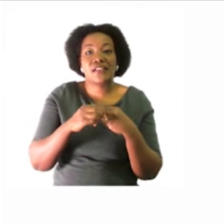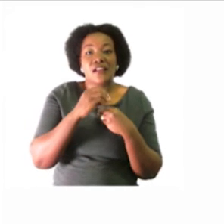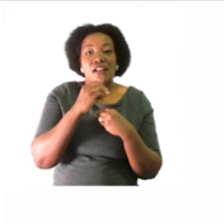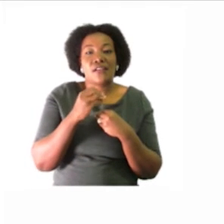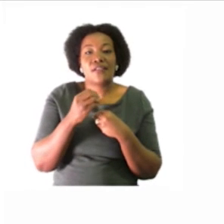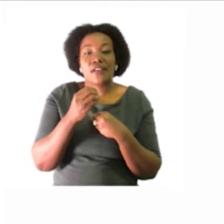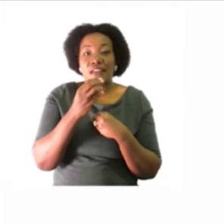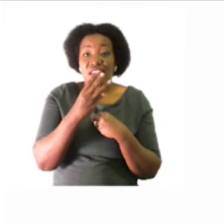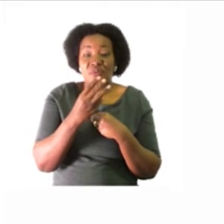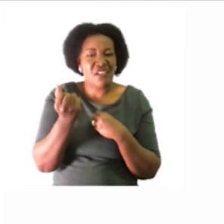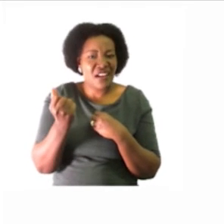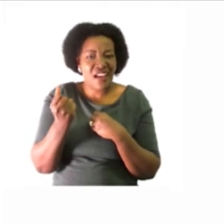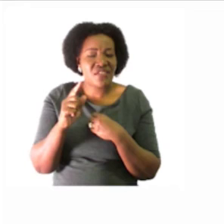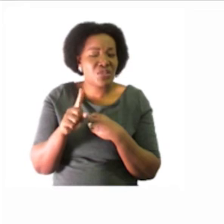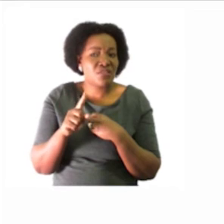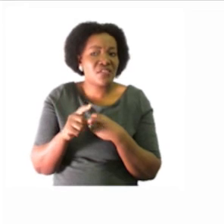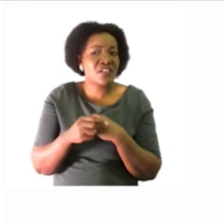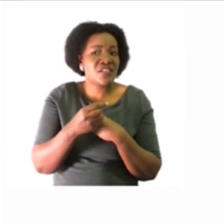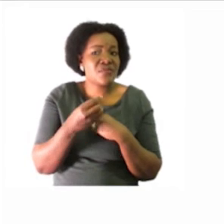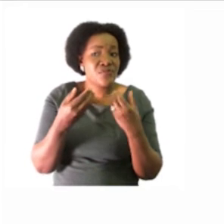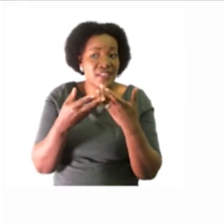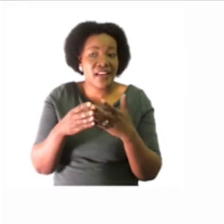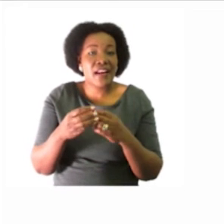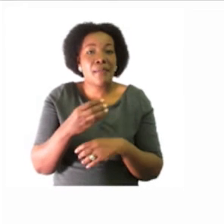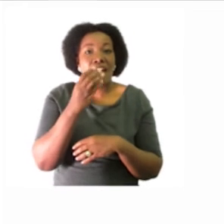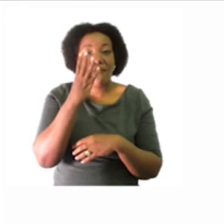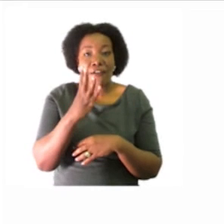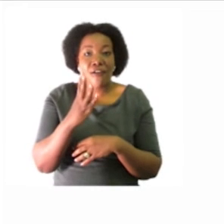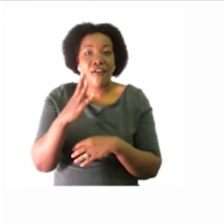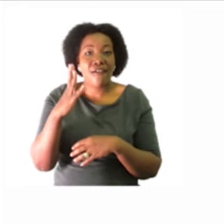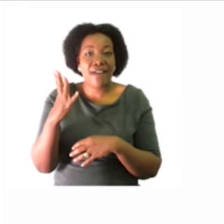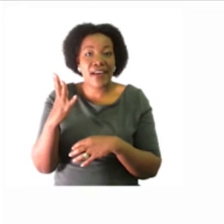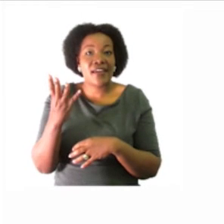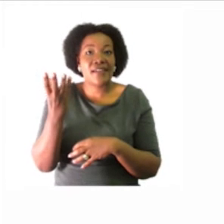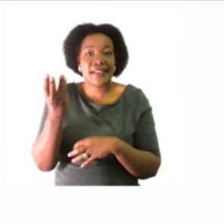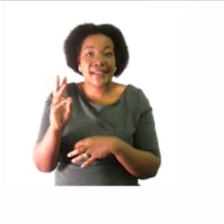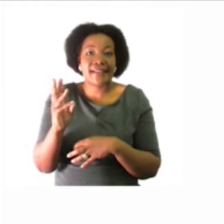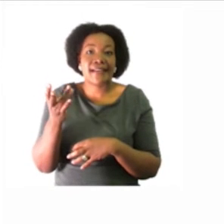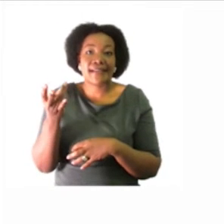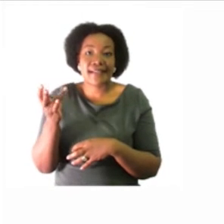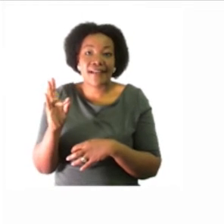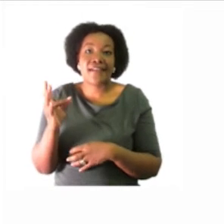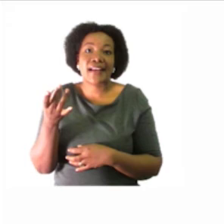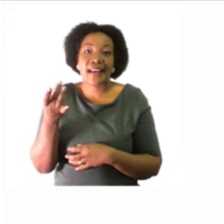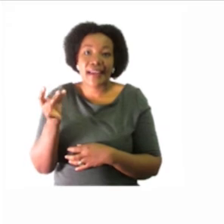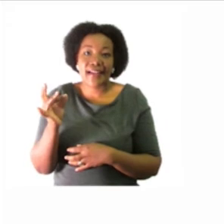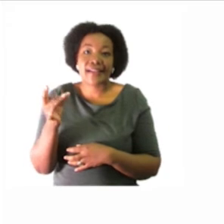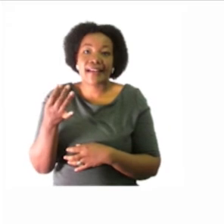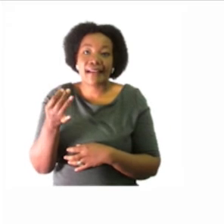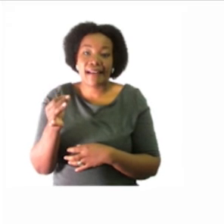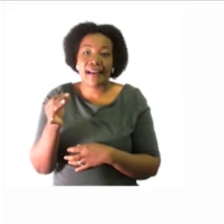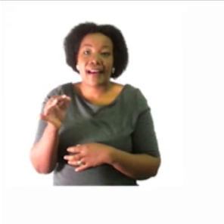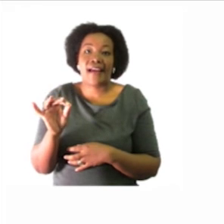We have already 3 in our head, so we count on from the following number, which is 4, 5, 6, 7,